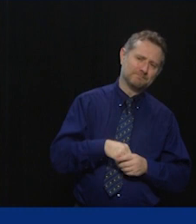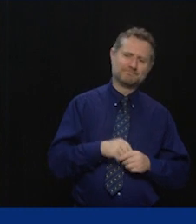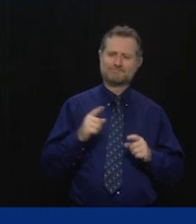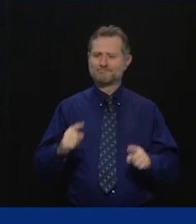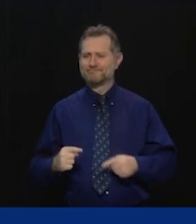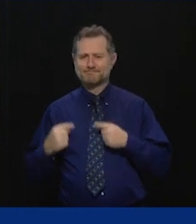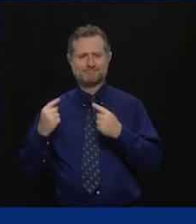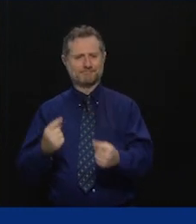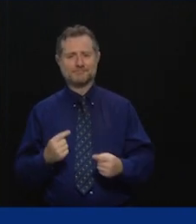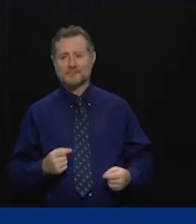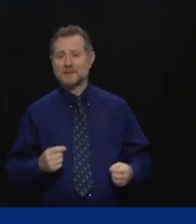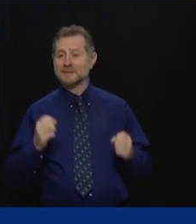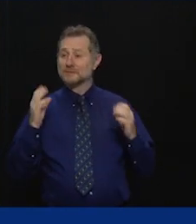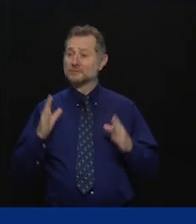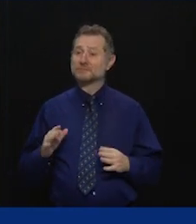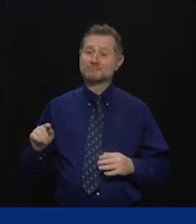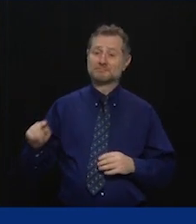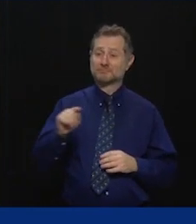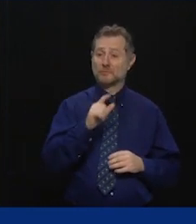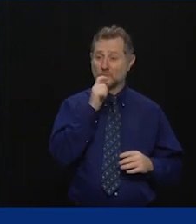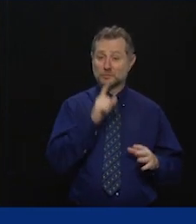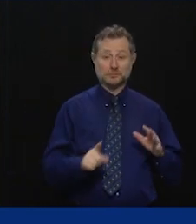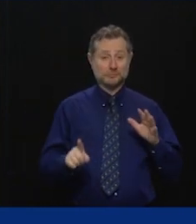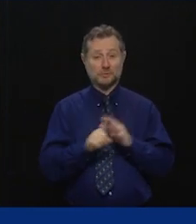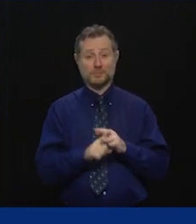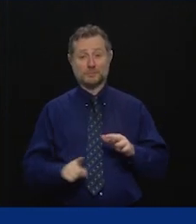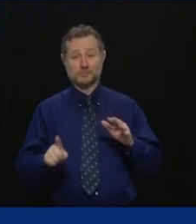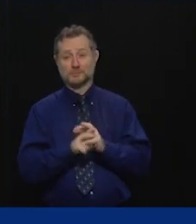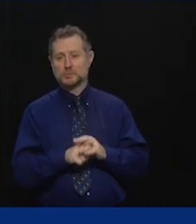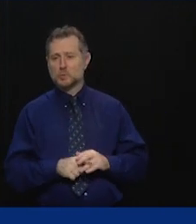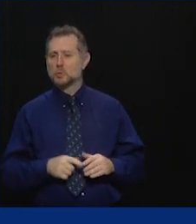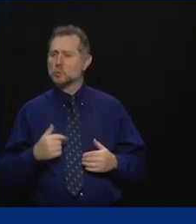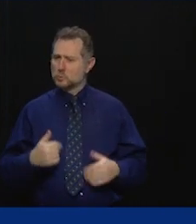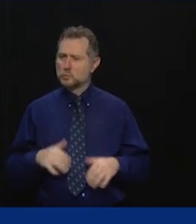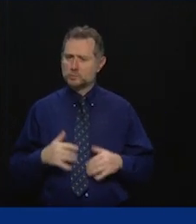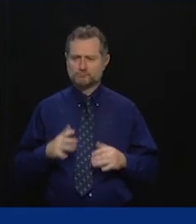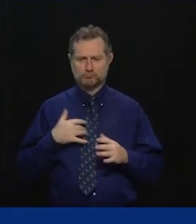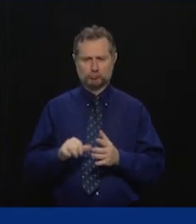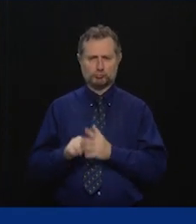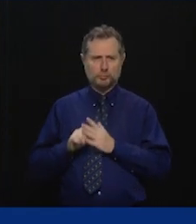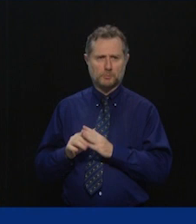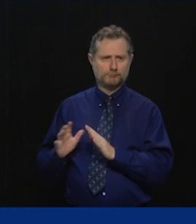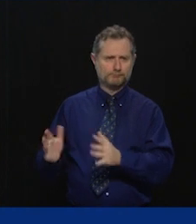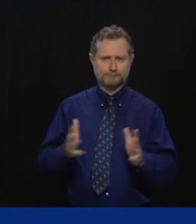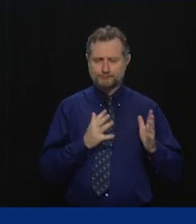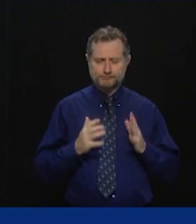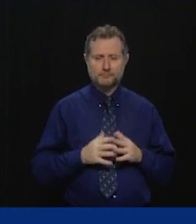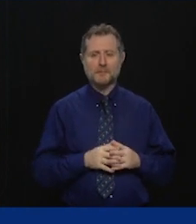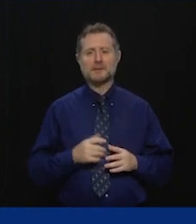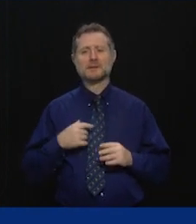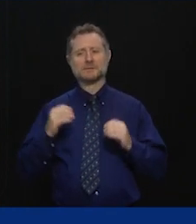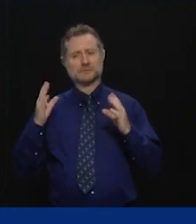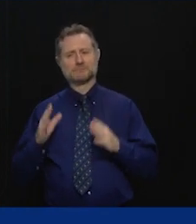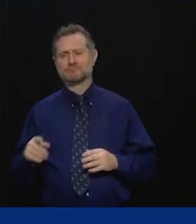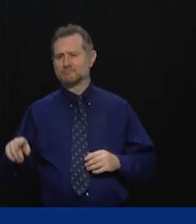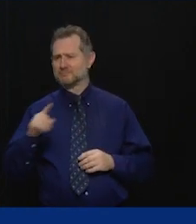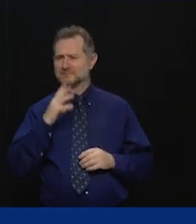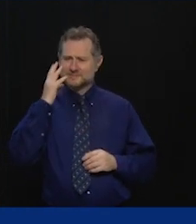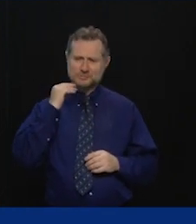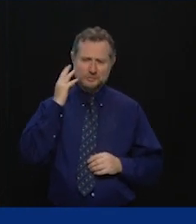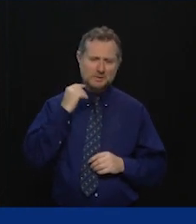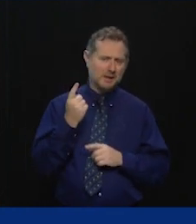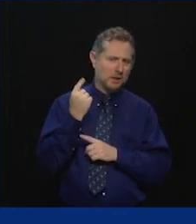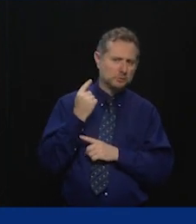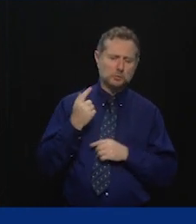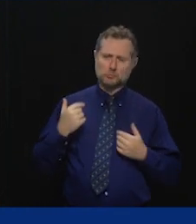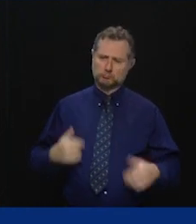teachers who are showing up, I'm so impressed with them. What they went through last year, and I said this when I was in Flatbush earlier this week, they went